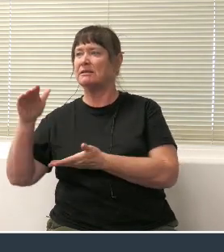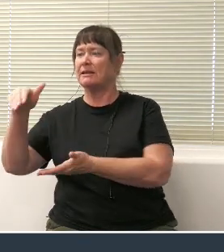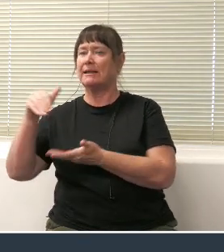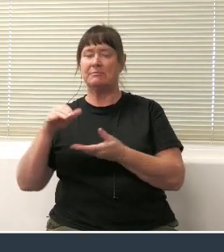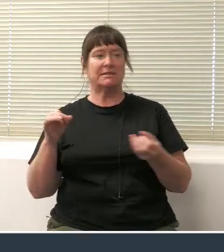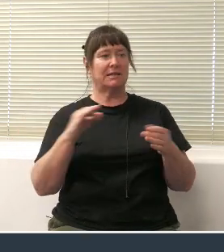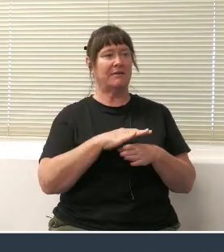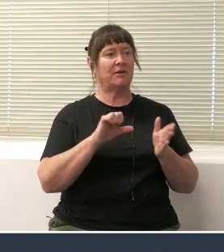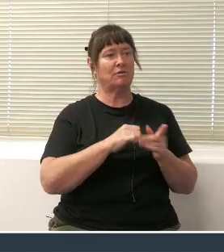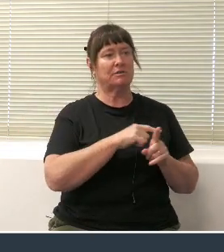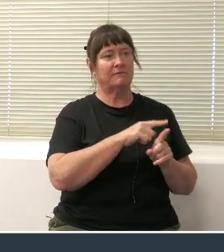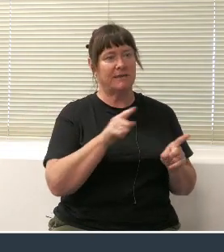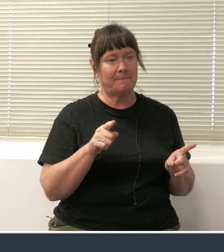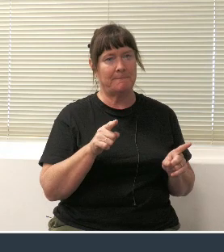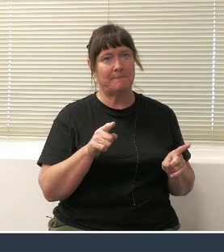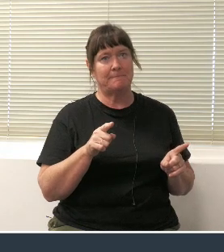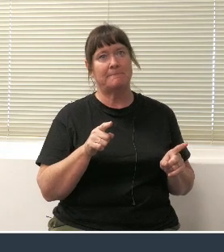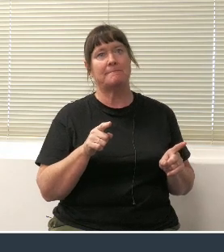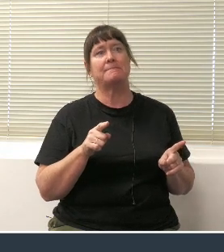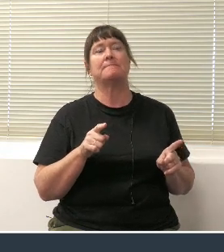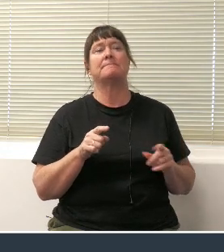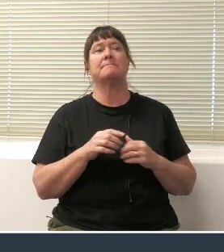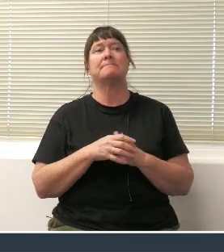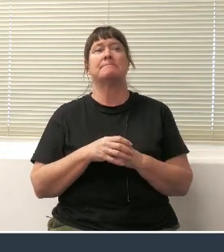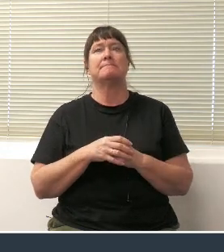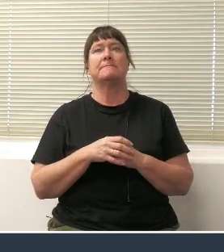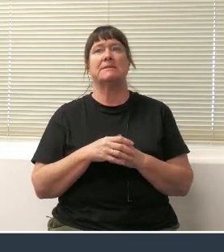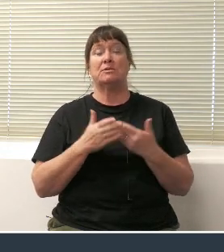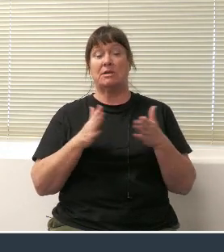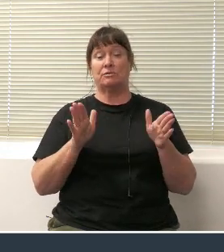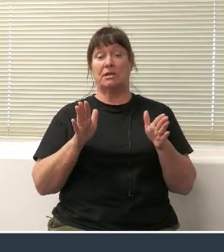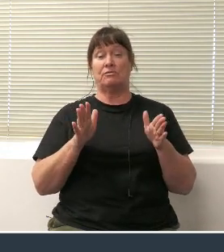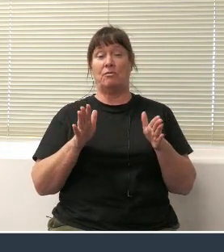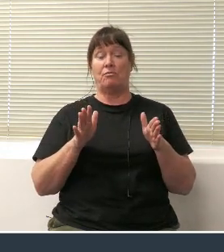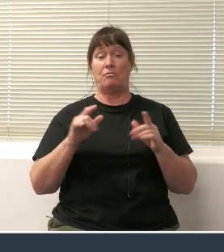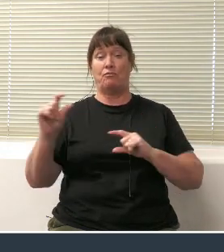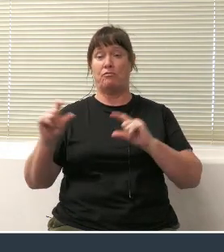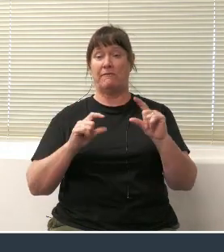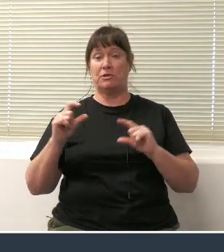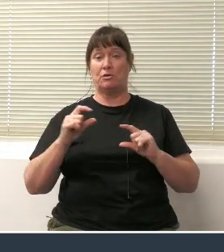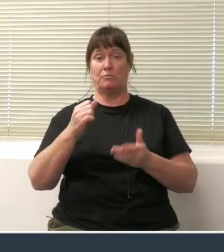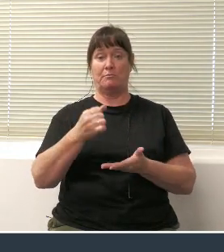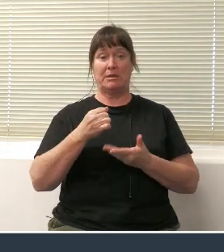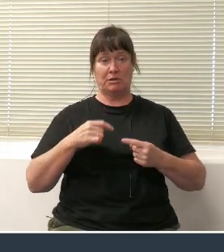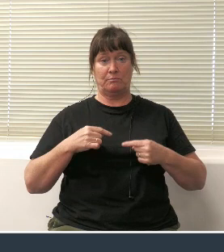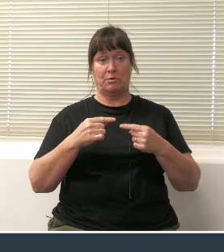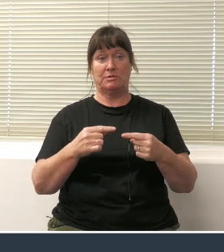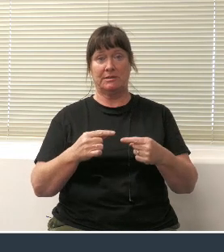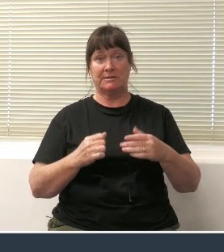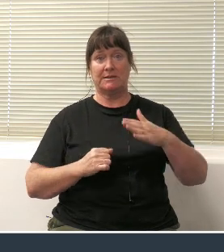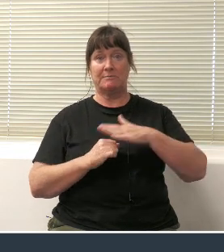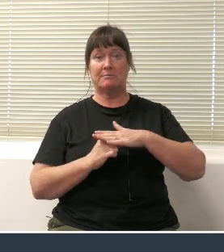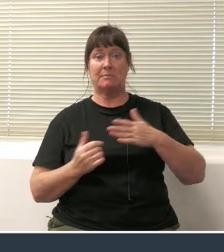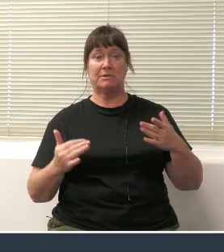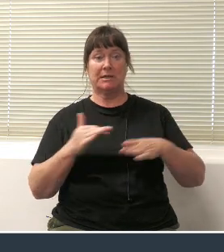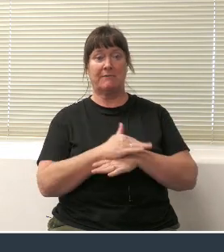process of our budgeting general revenue process where we, as a minimum, aim to cover our costs